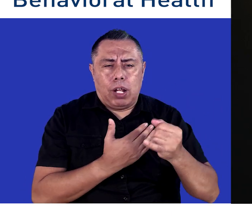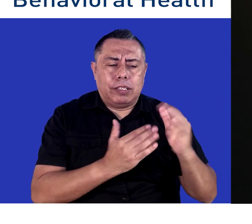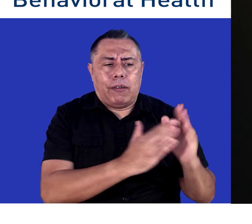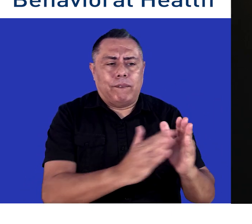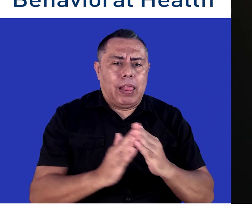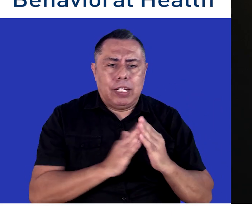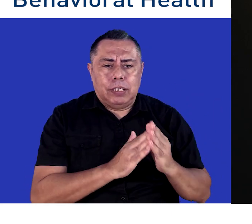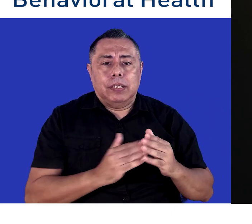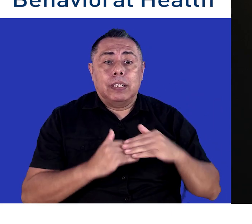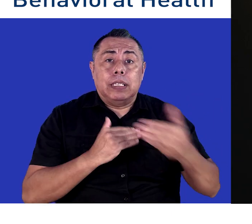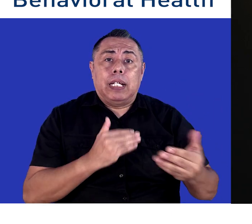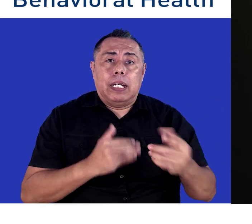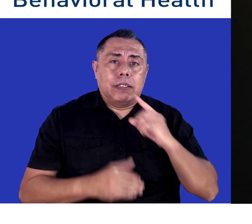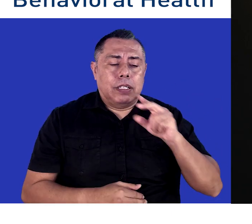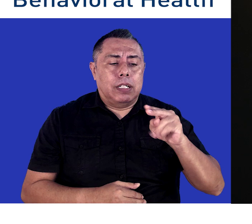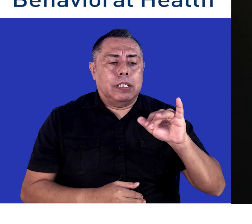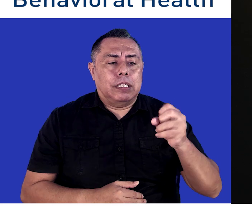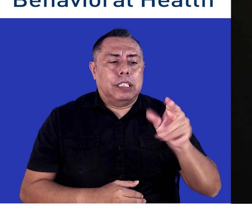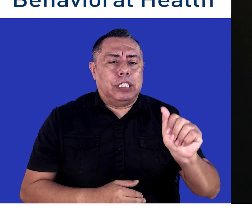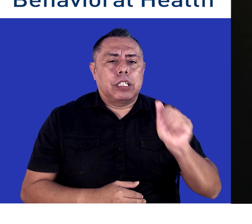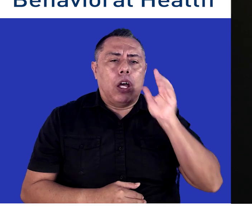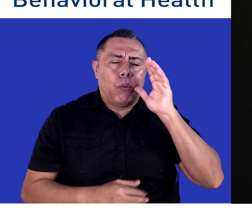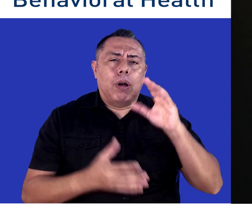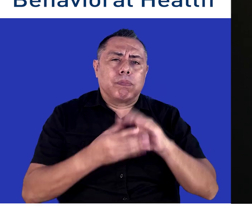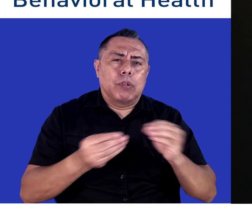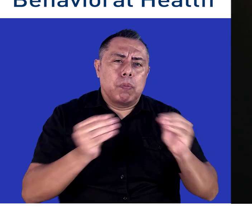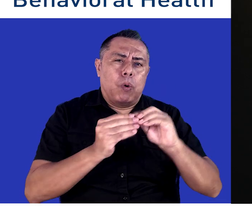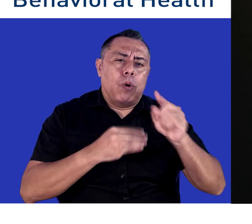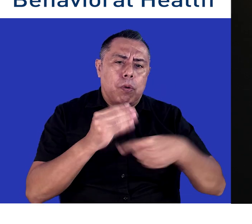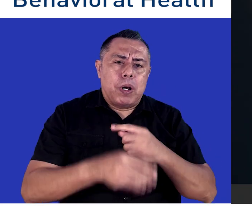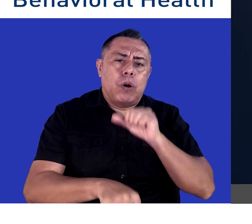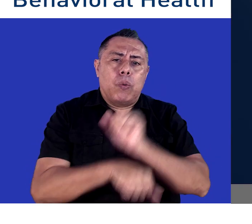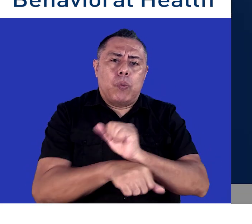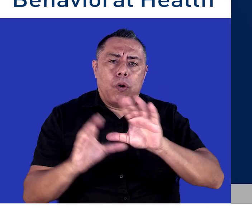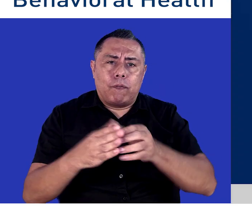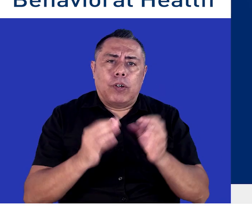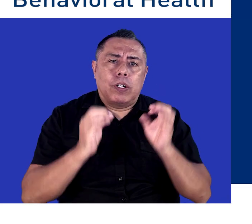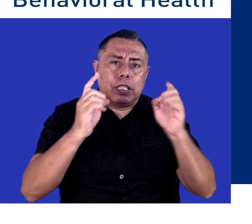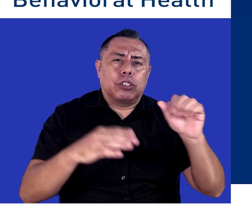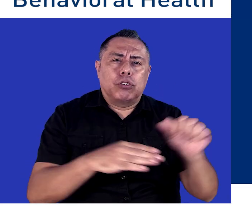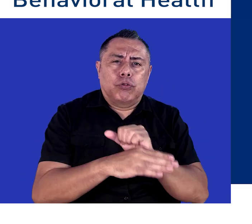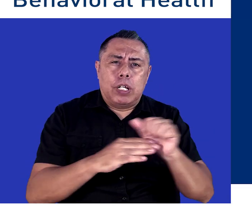Nisha Elliott to tell you about the Workforce Education and Training component.